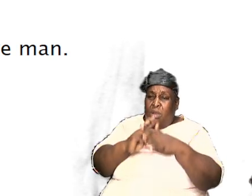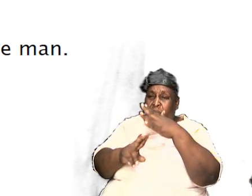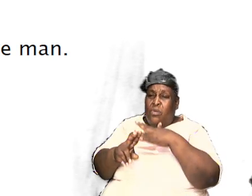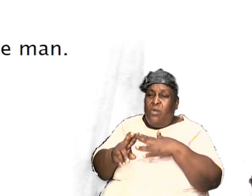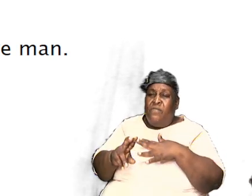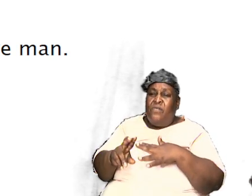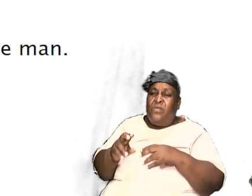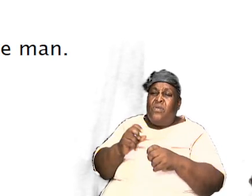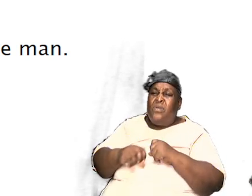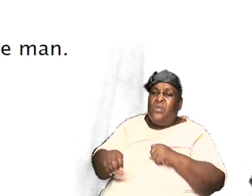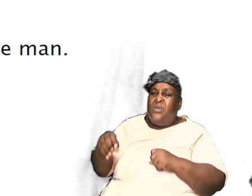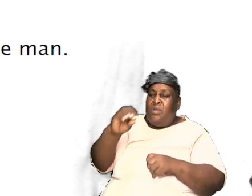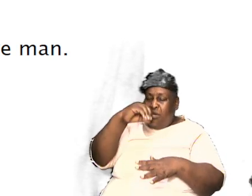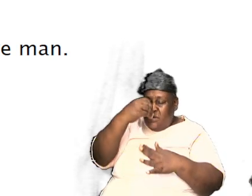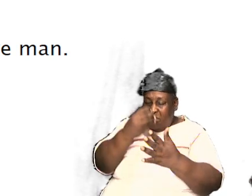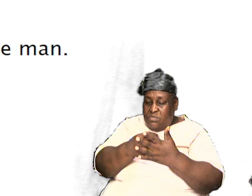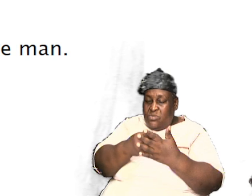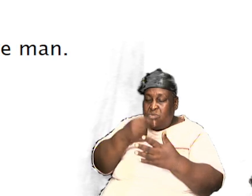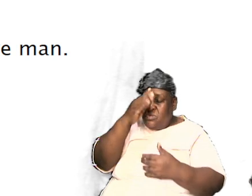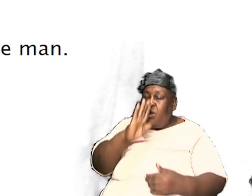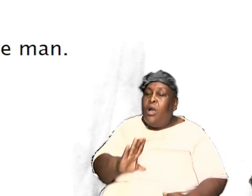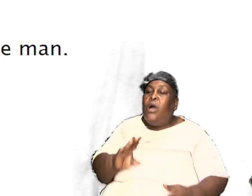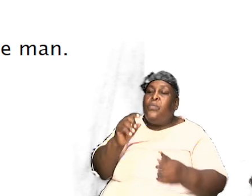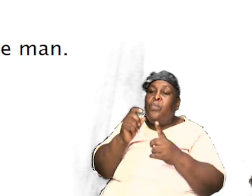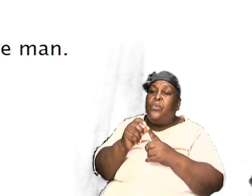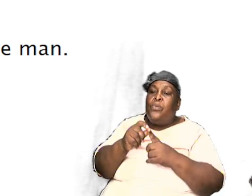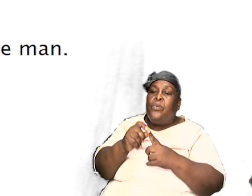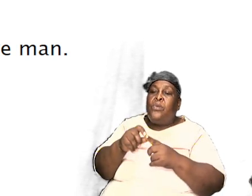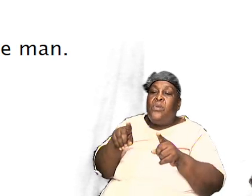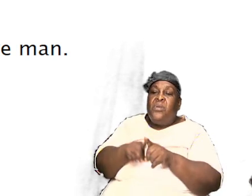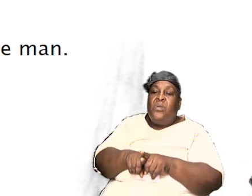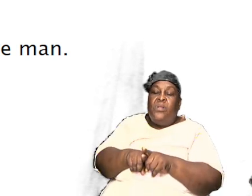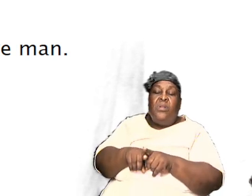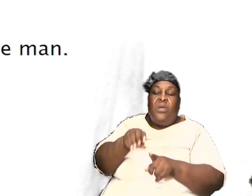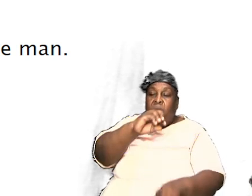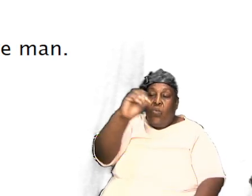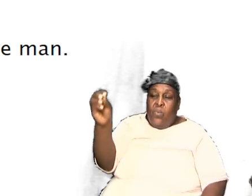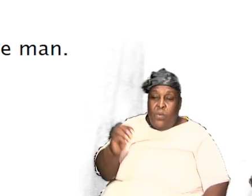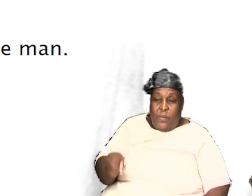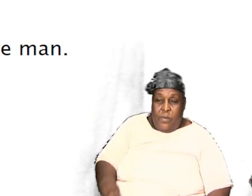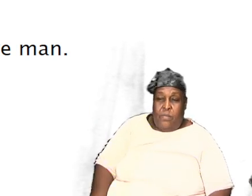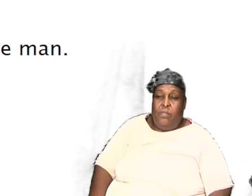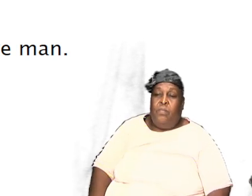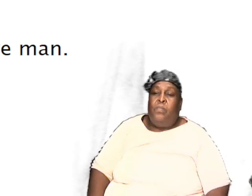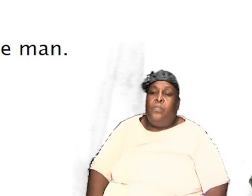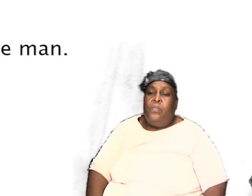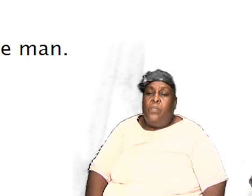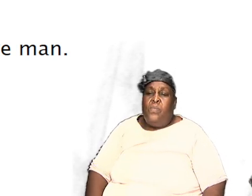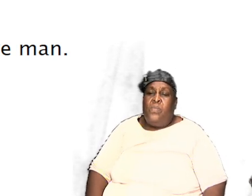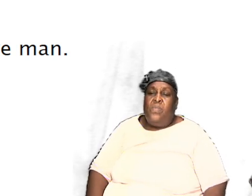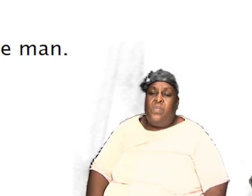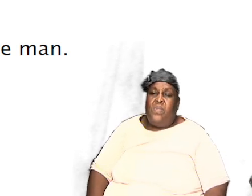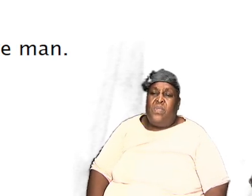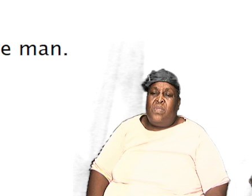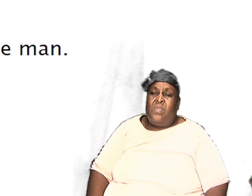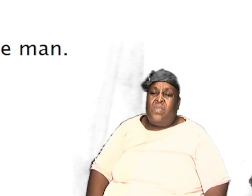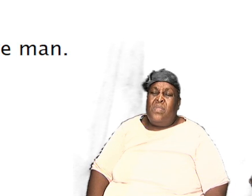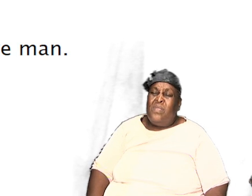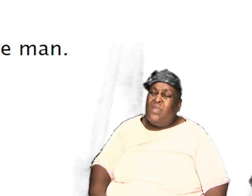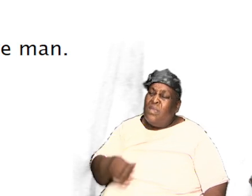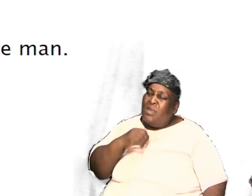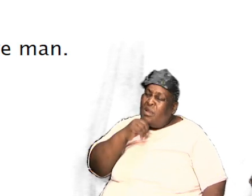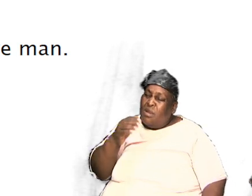the disobedience to God's commandment is that witchcraft. So like I was saying, that it is not